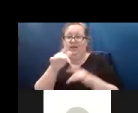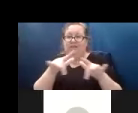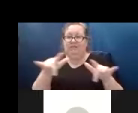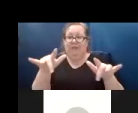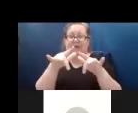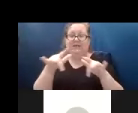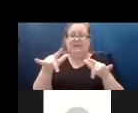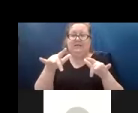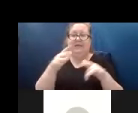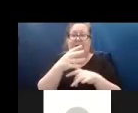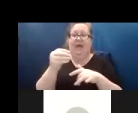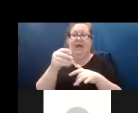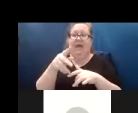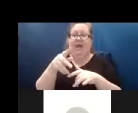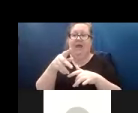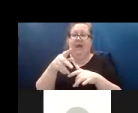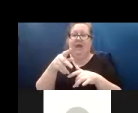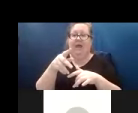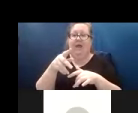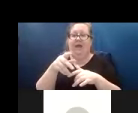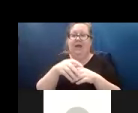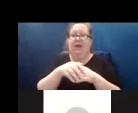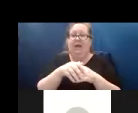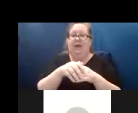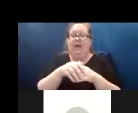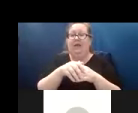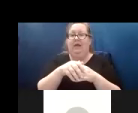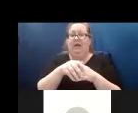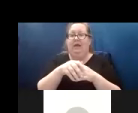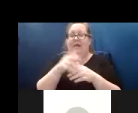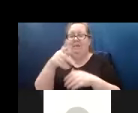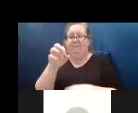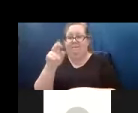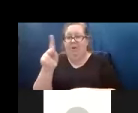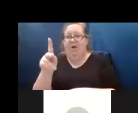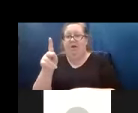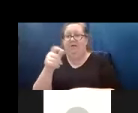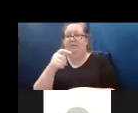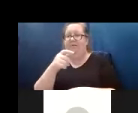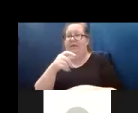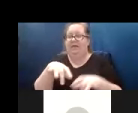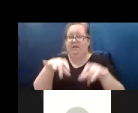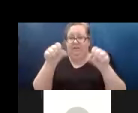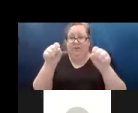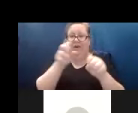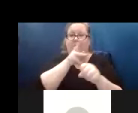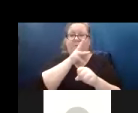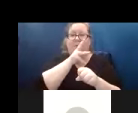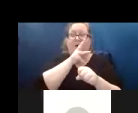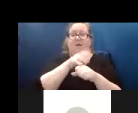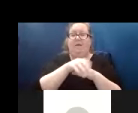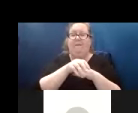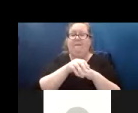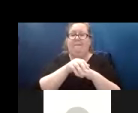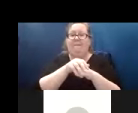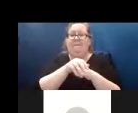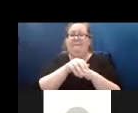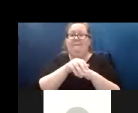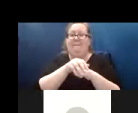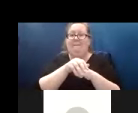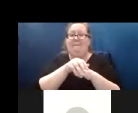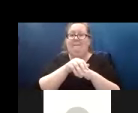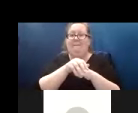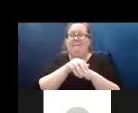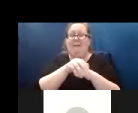pick up excess water off of hardscapes and to work on improving the ability